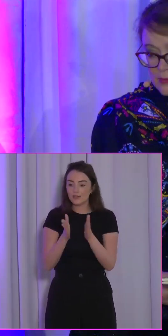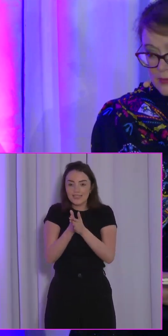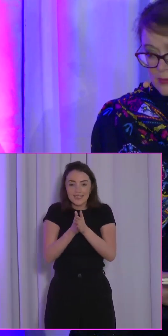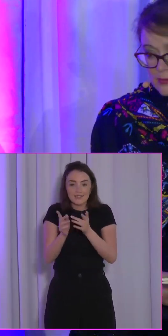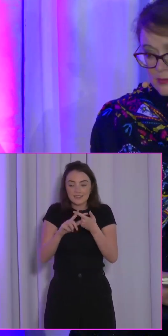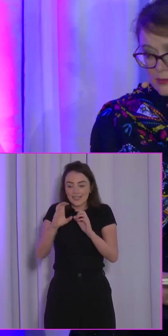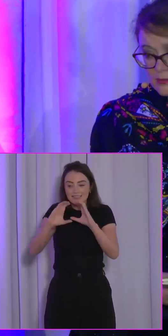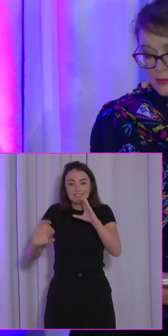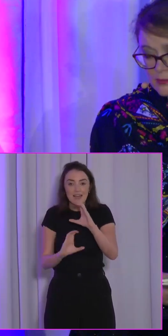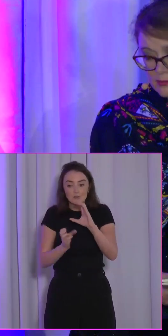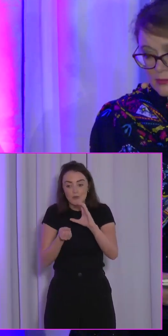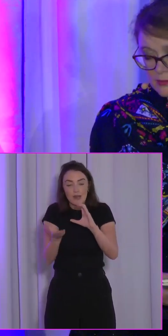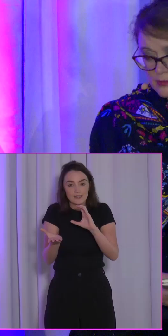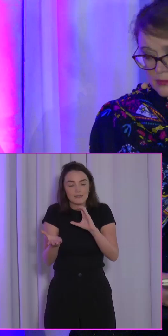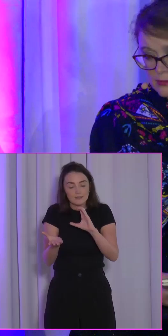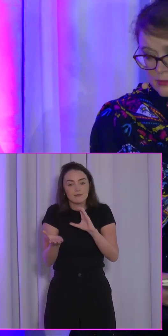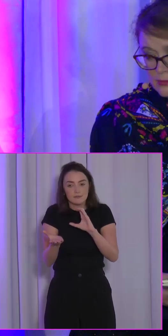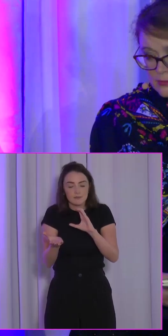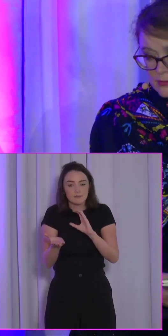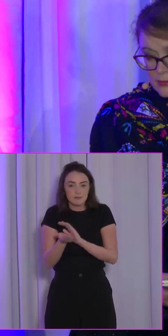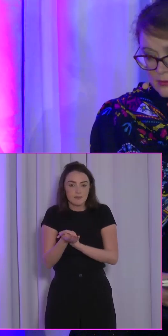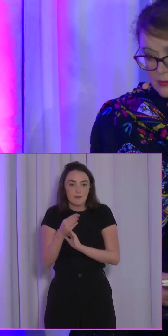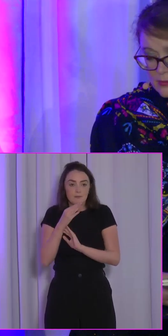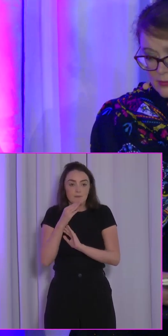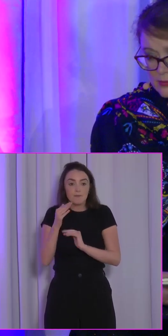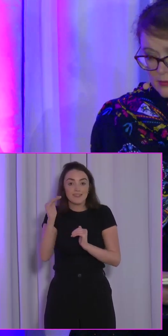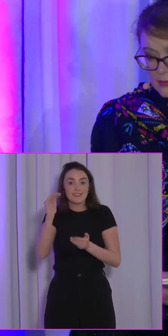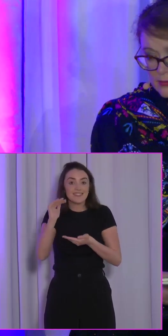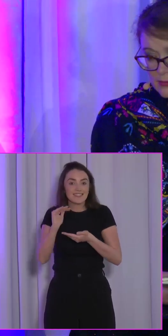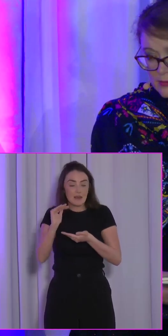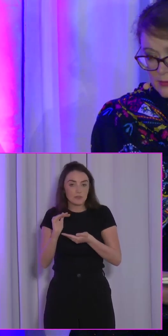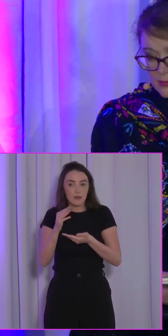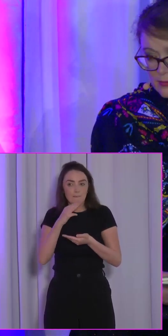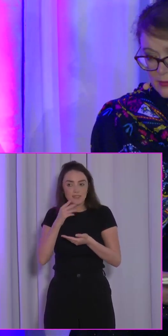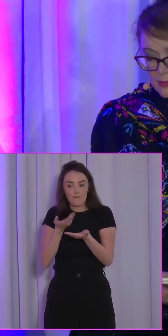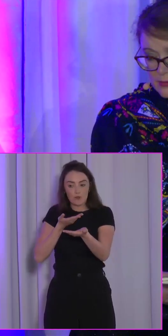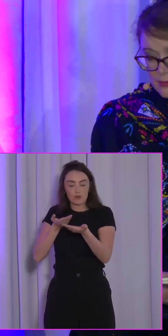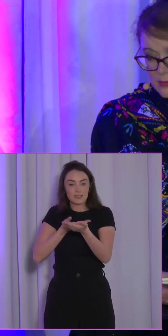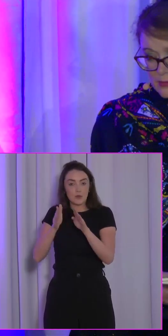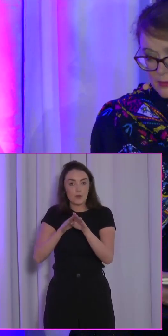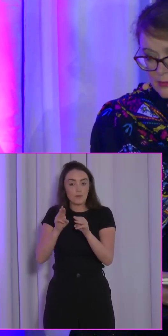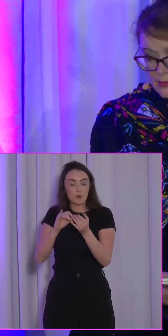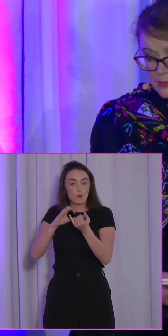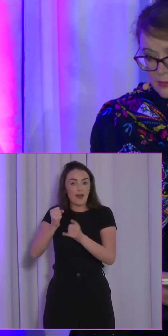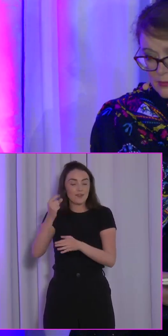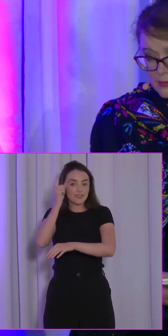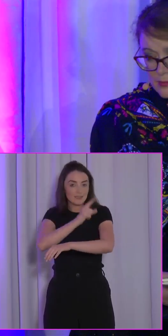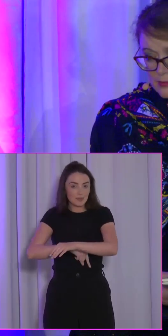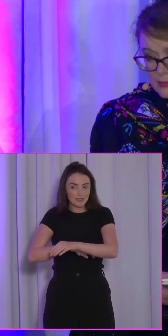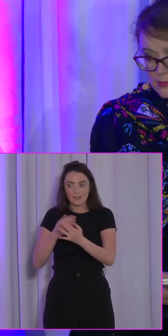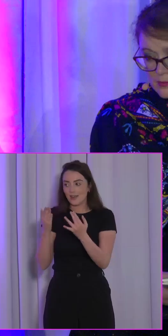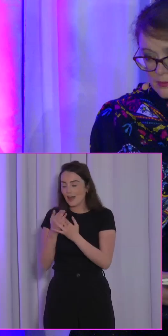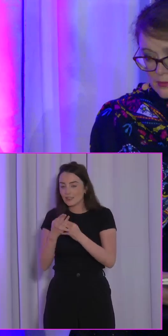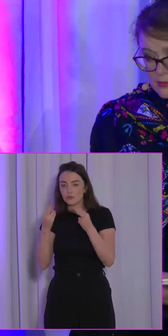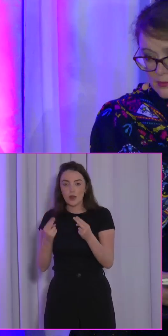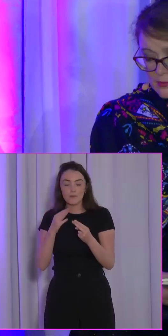and discounts that are being provided, and have, I suppose, an overarching consultation with people with disabilities, with people who have access